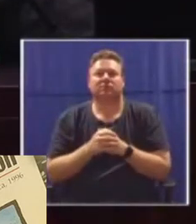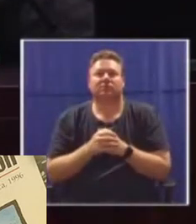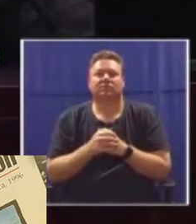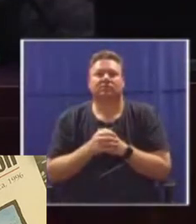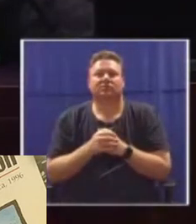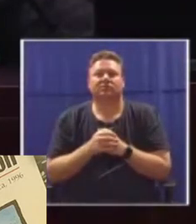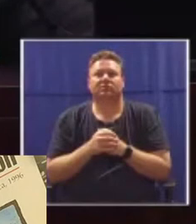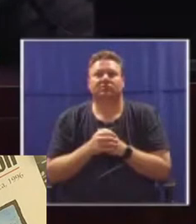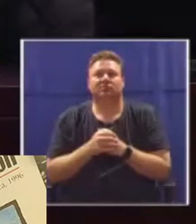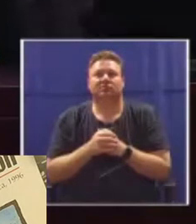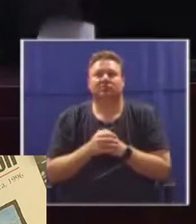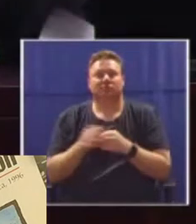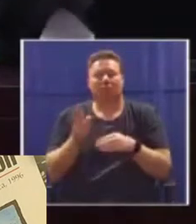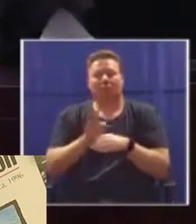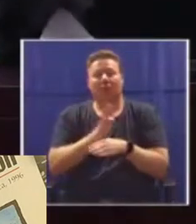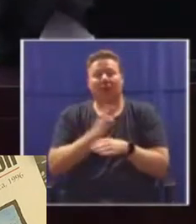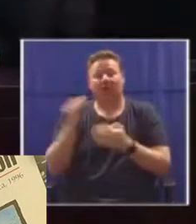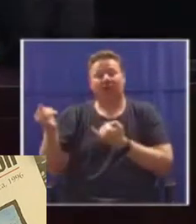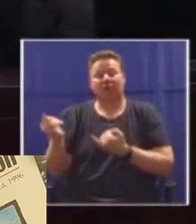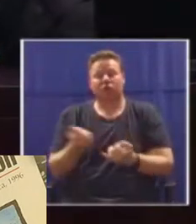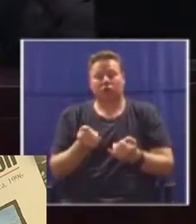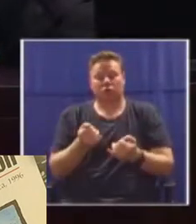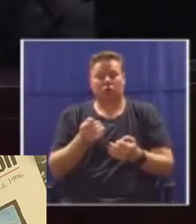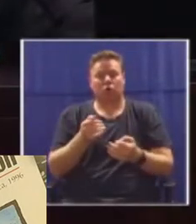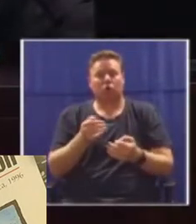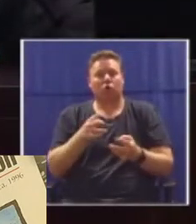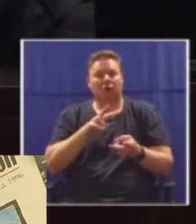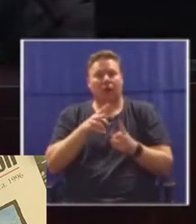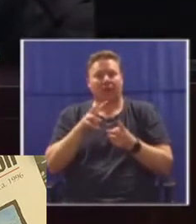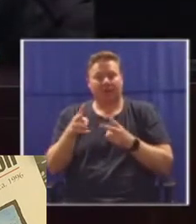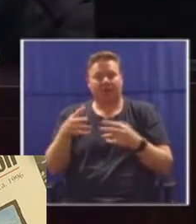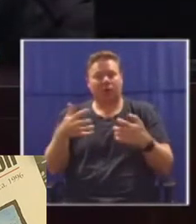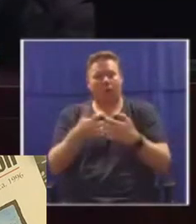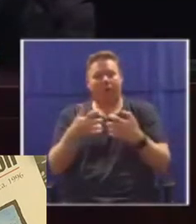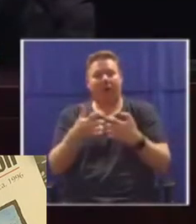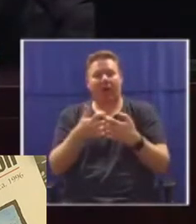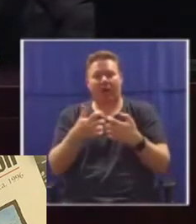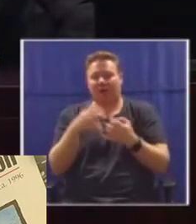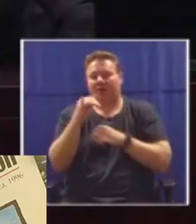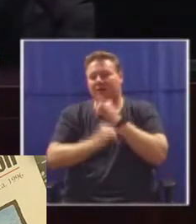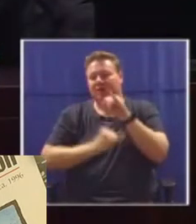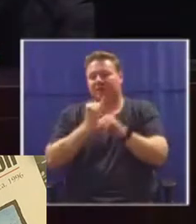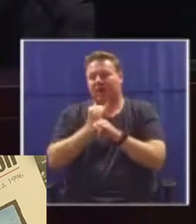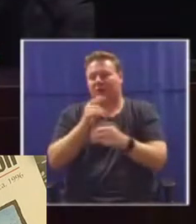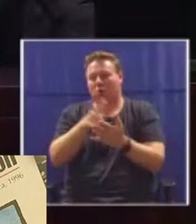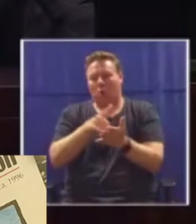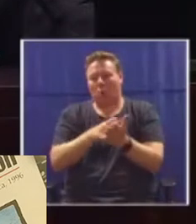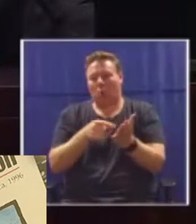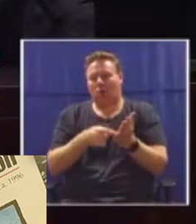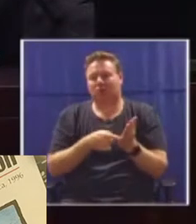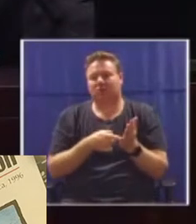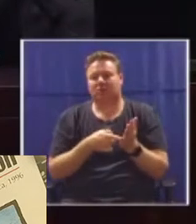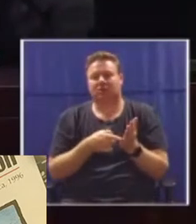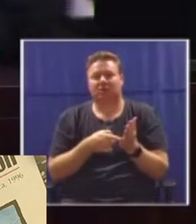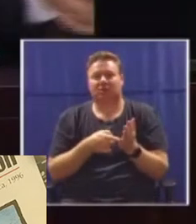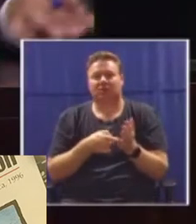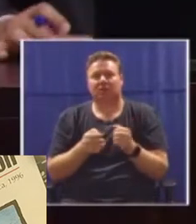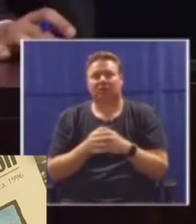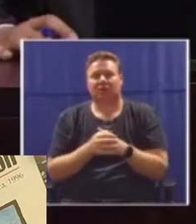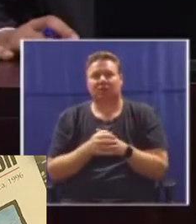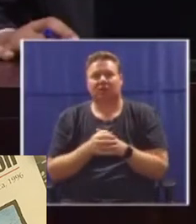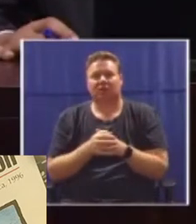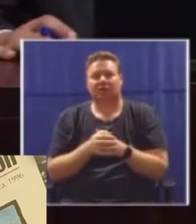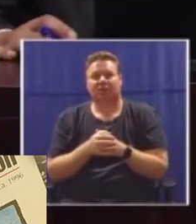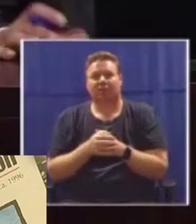The bill specifically introduces amendments that ensure compliance with our international law obligations, in as